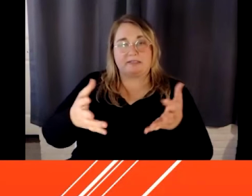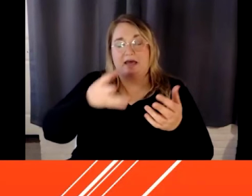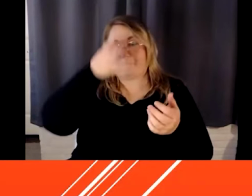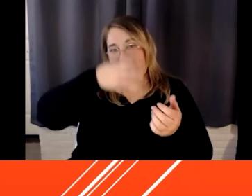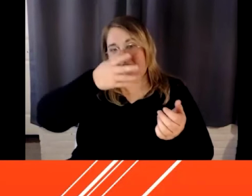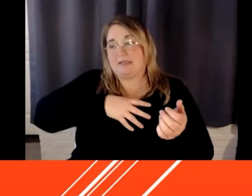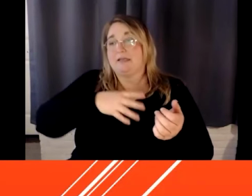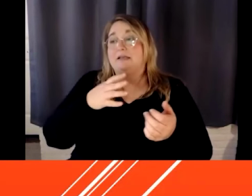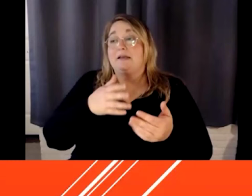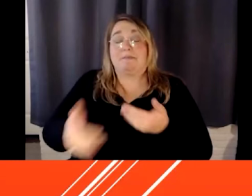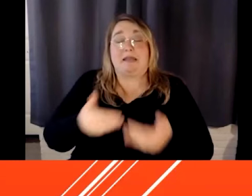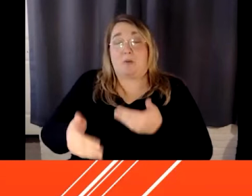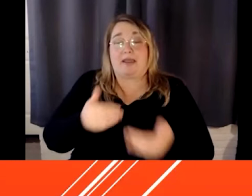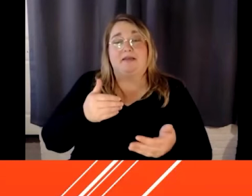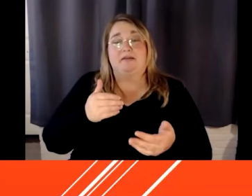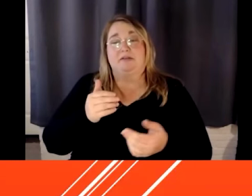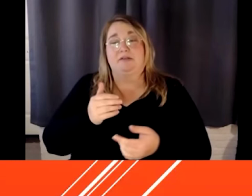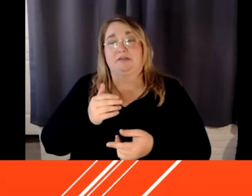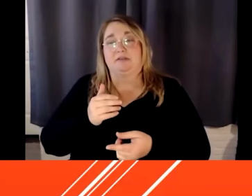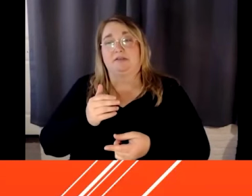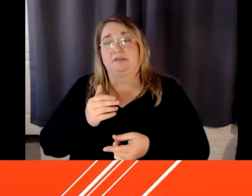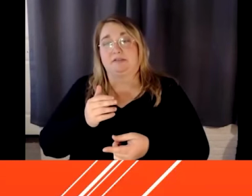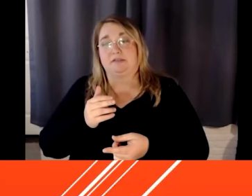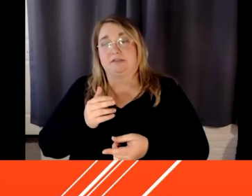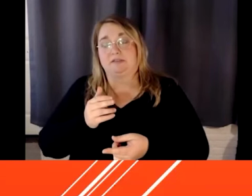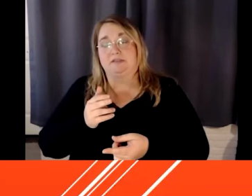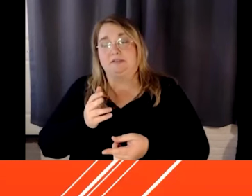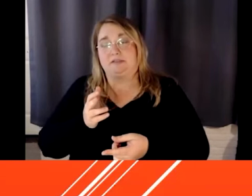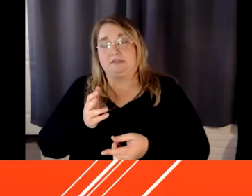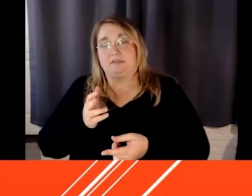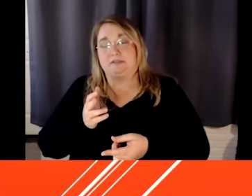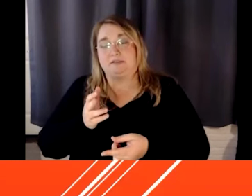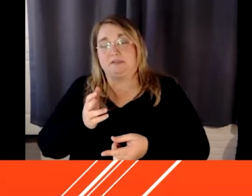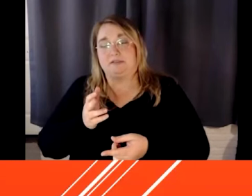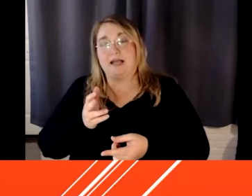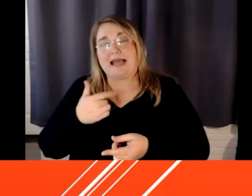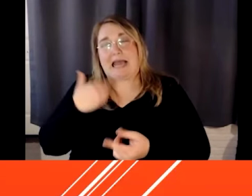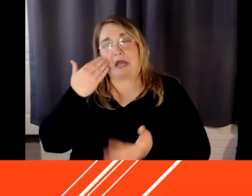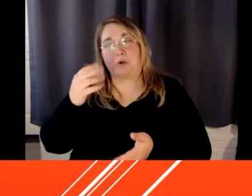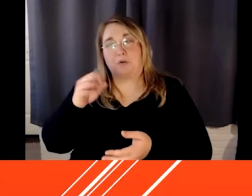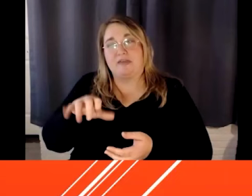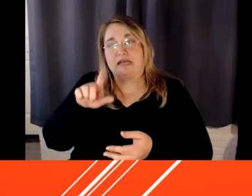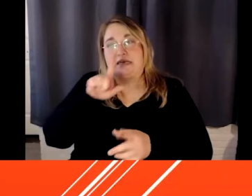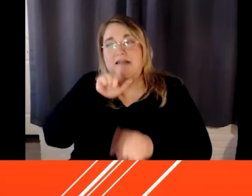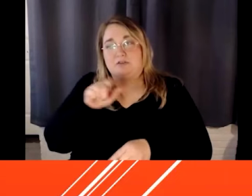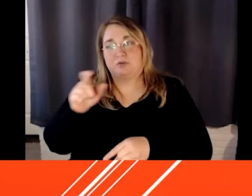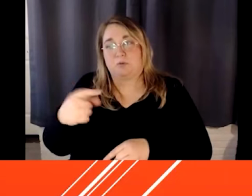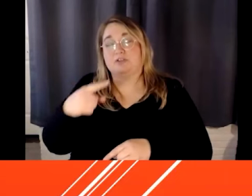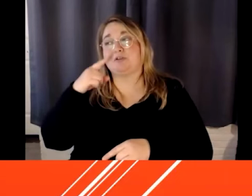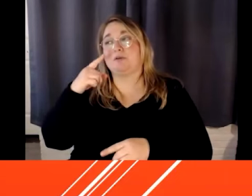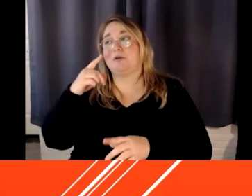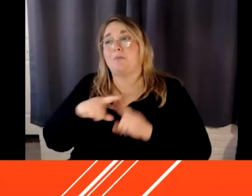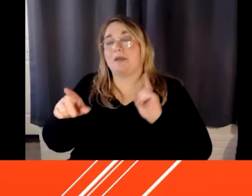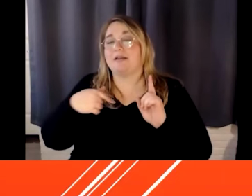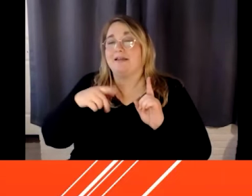answered your question, but yeah. But I would probably revisit your end goal. Yeah, because basically, before